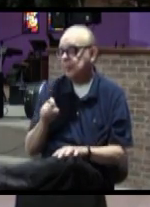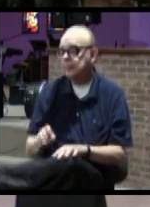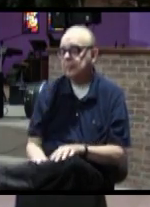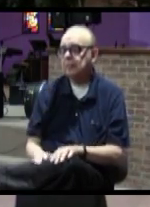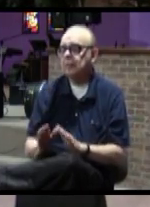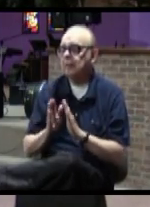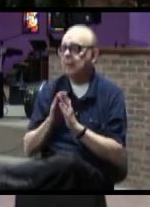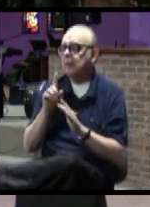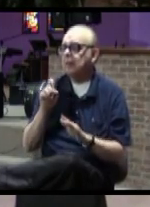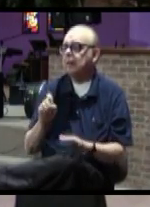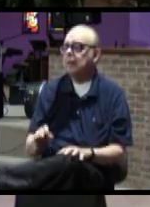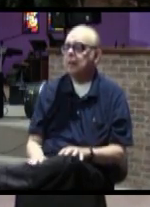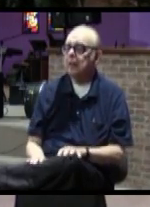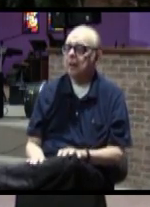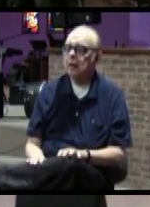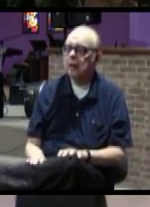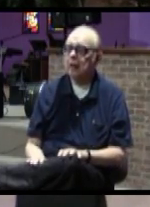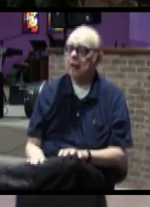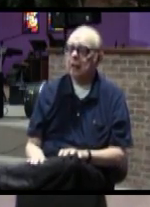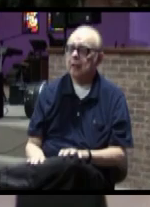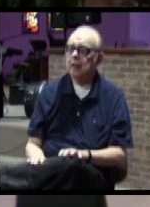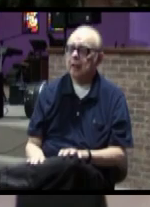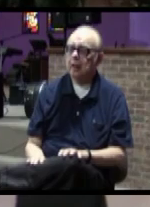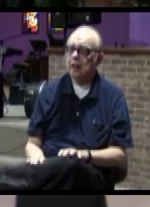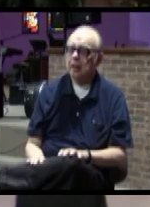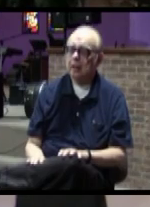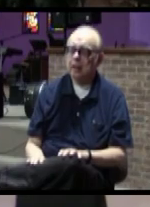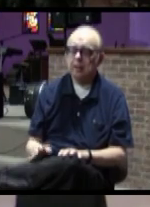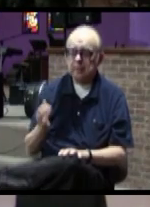Let me ask you this question.